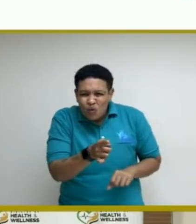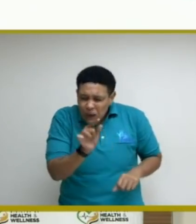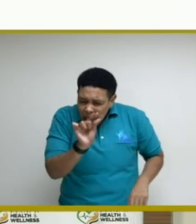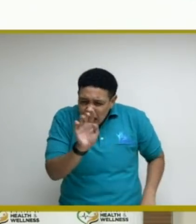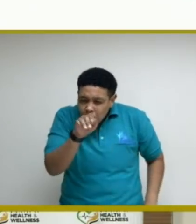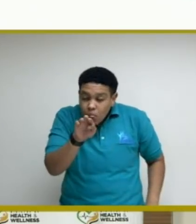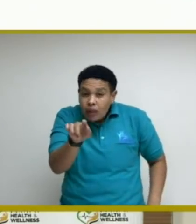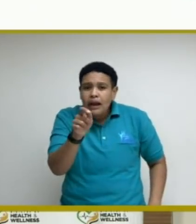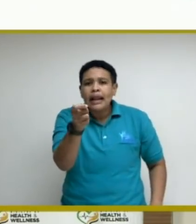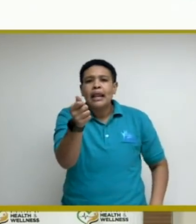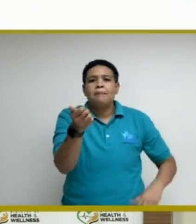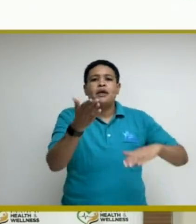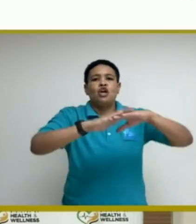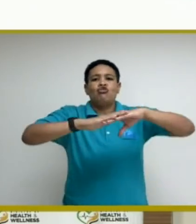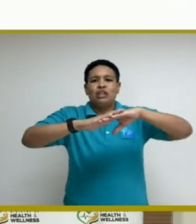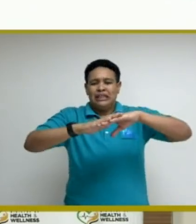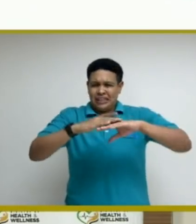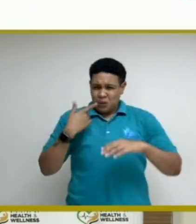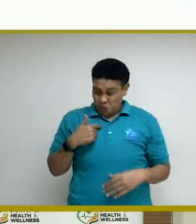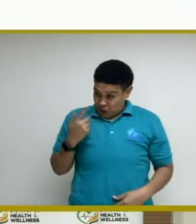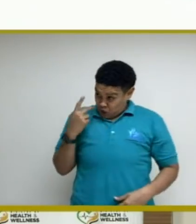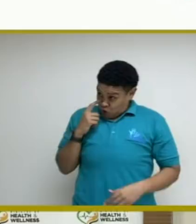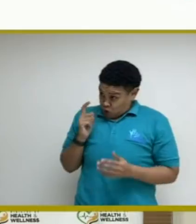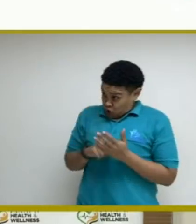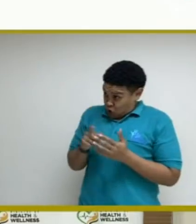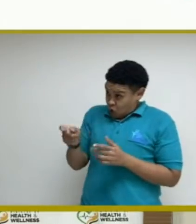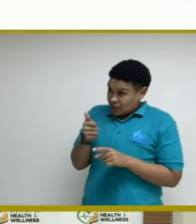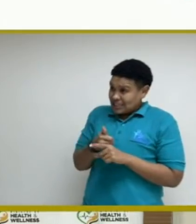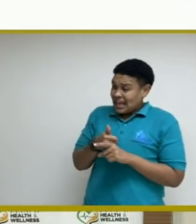slight increase, yes, we noticed that in the